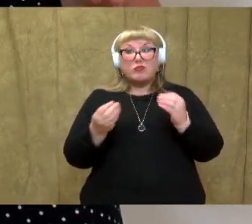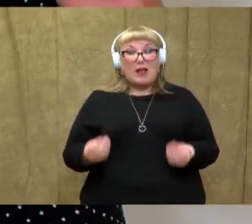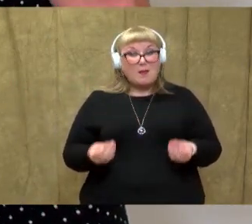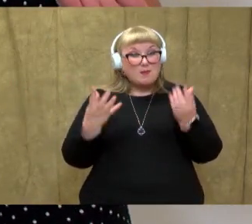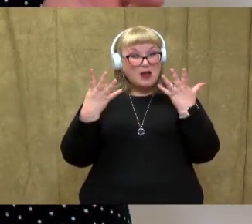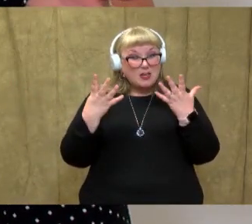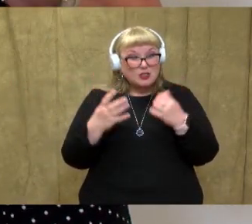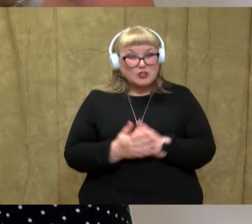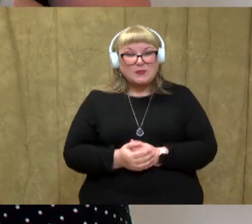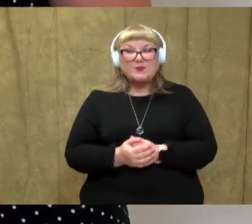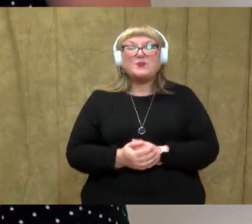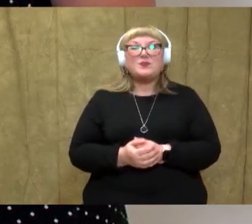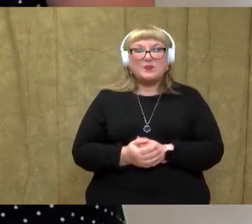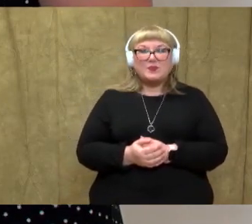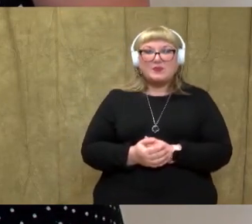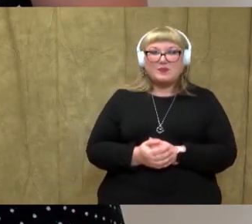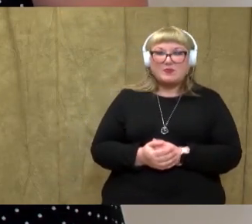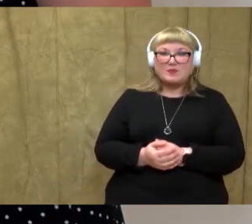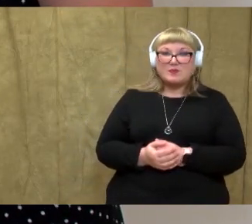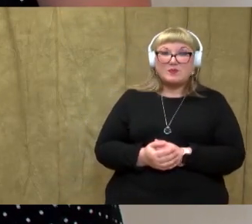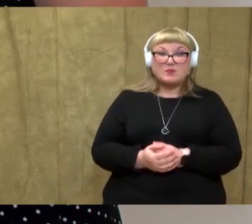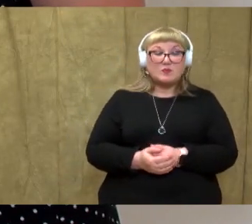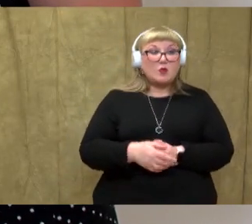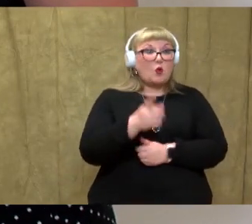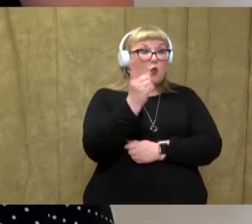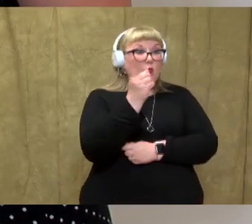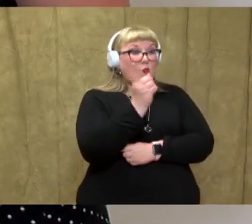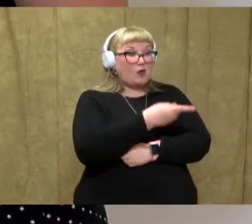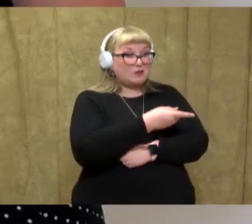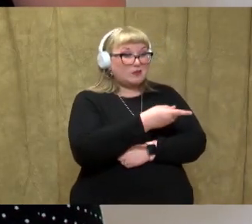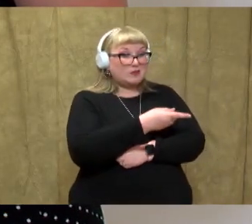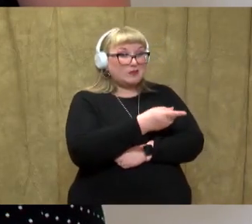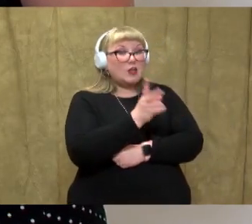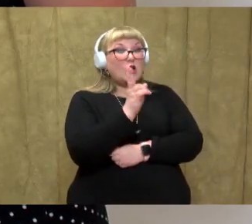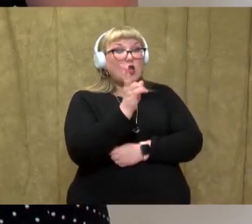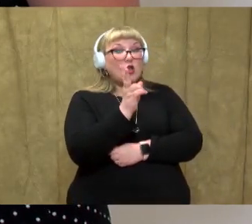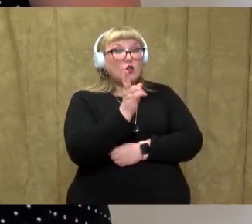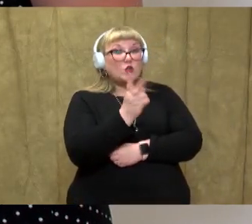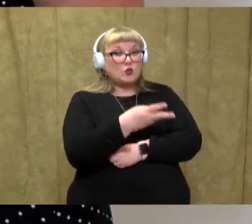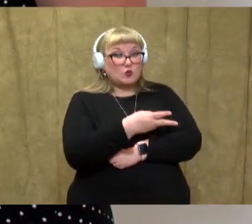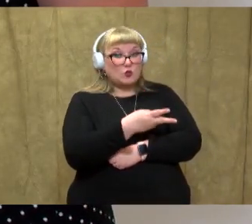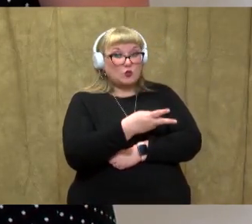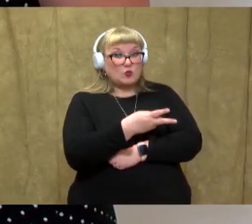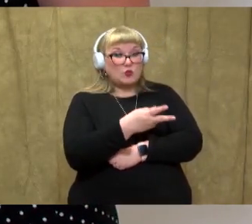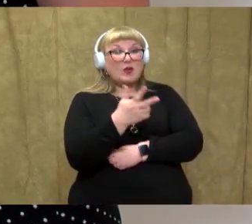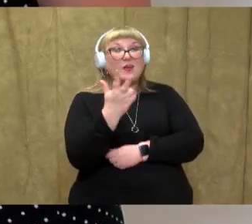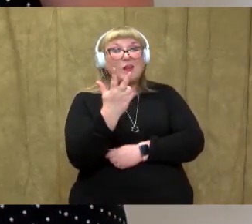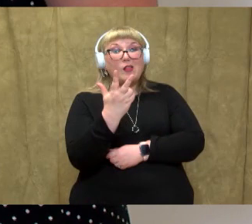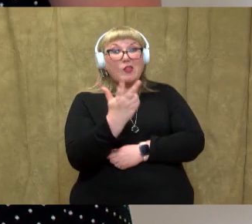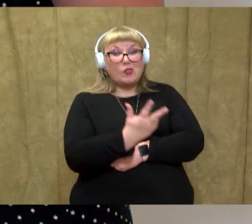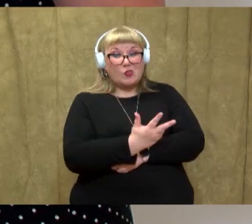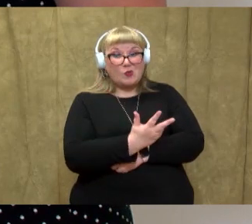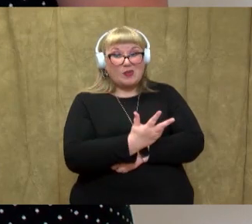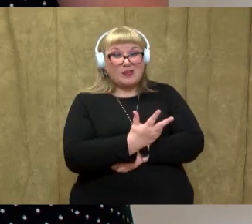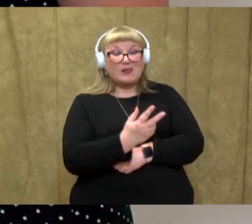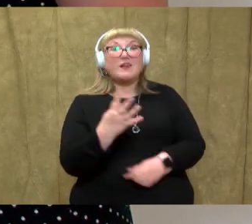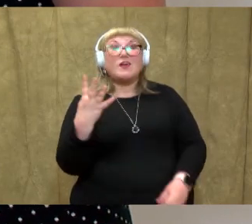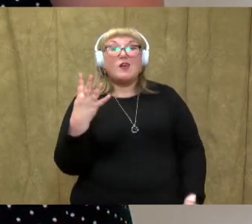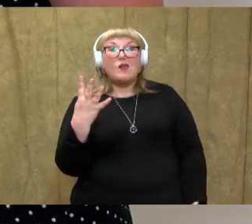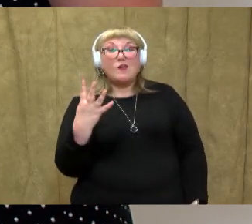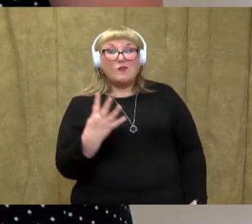to see how many vegetables we put on our pizza. 1, 2,